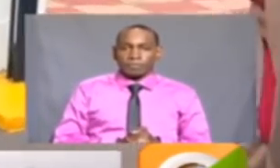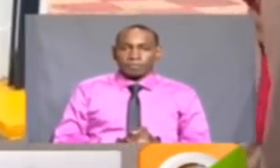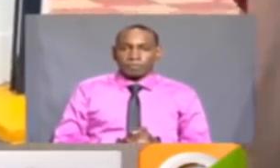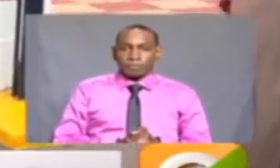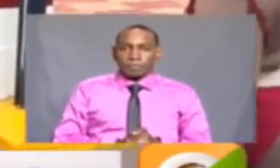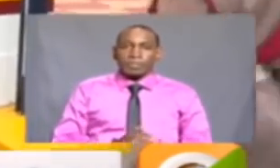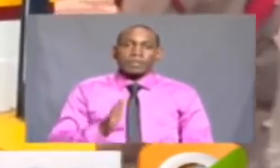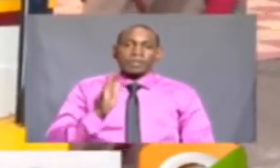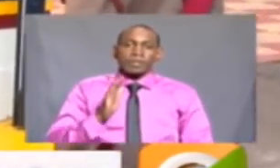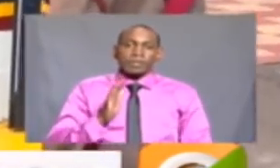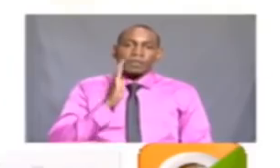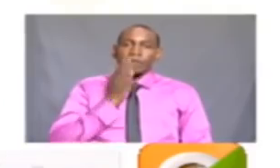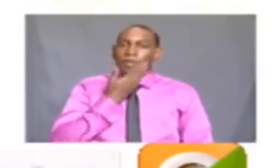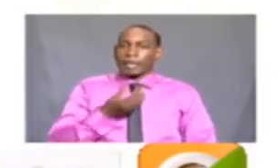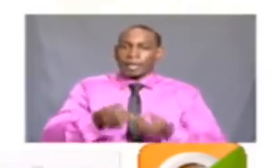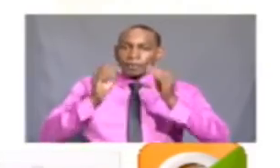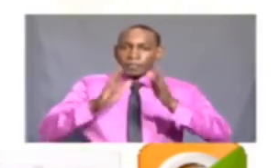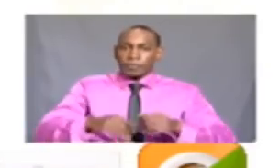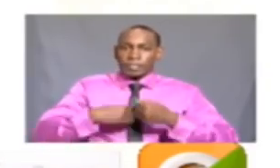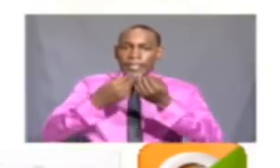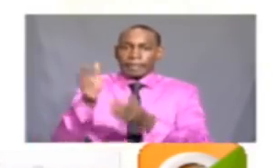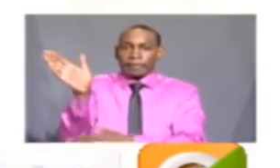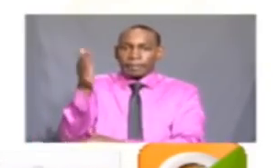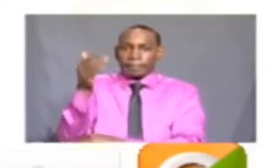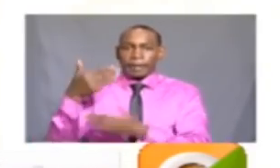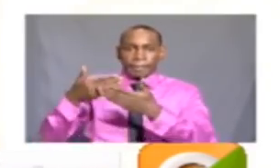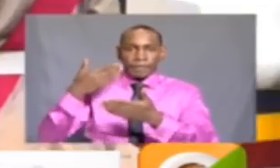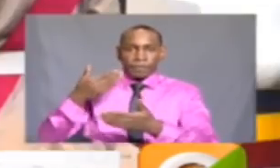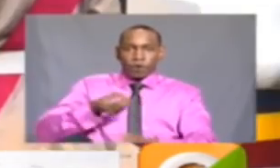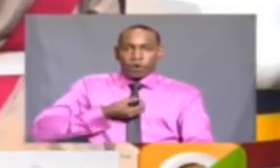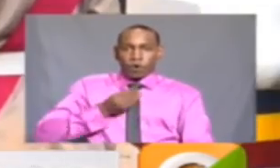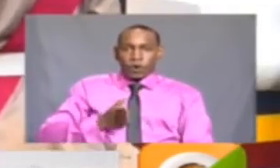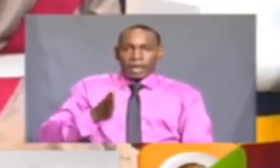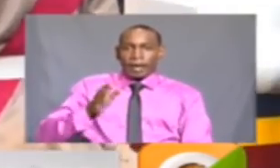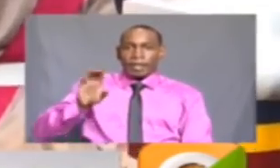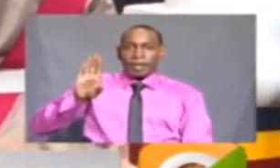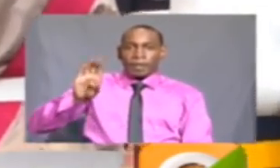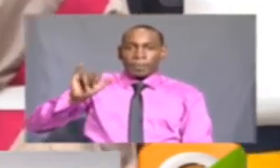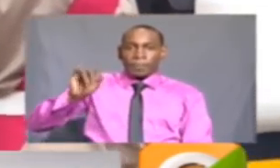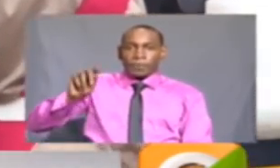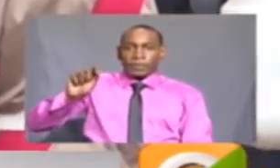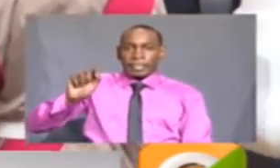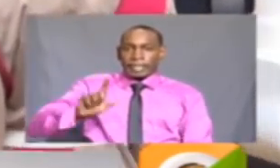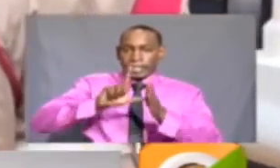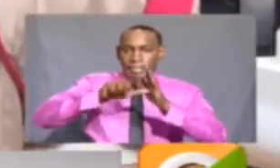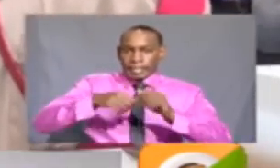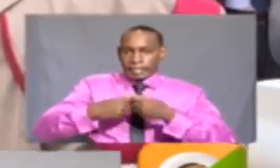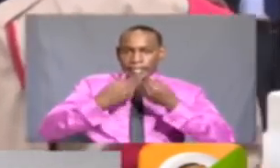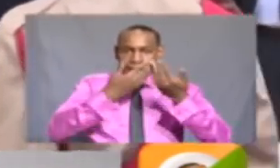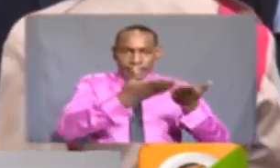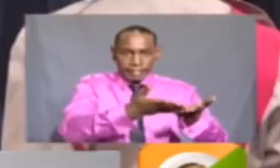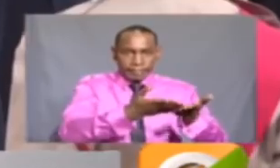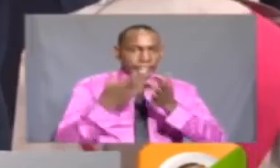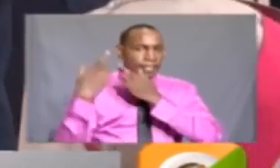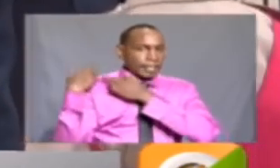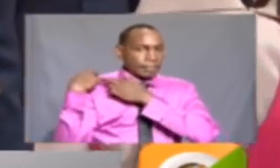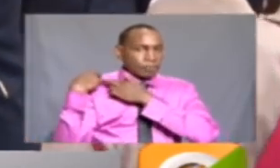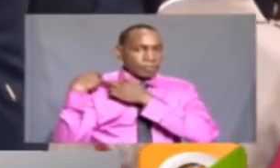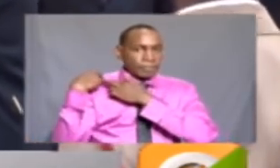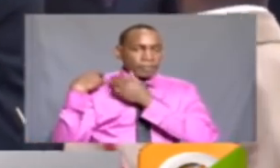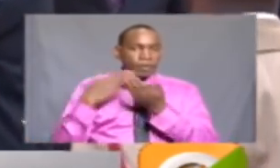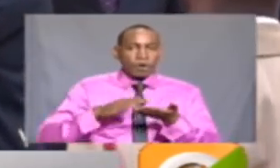The colour officers handed the flag to its initial owner, Joseph Boynet, who in turn handed the responsibility of the more